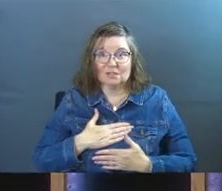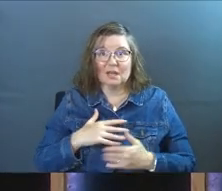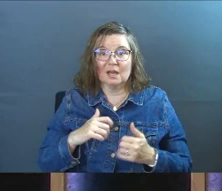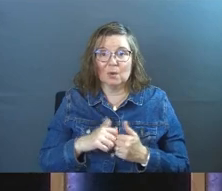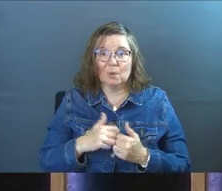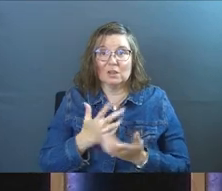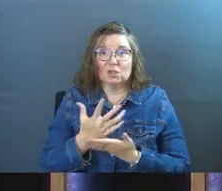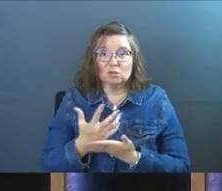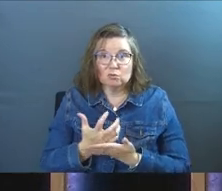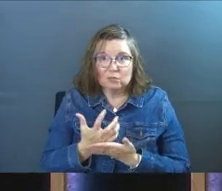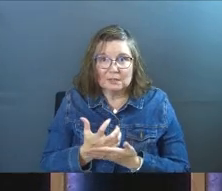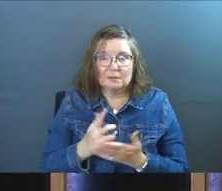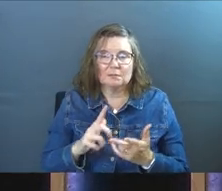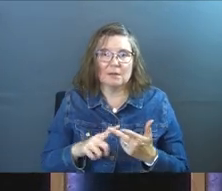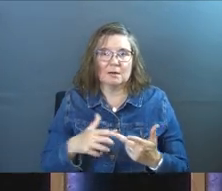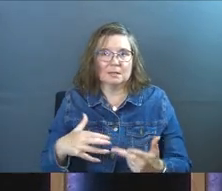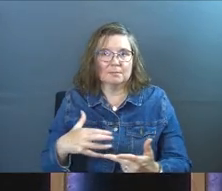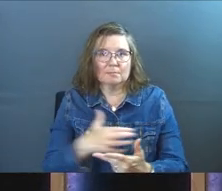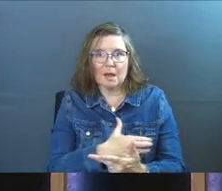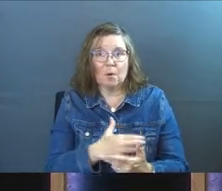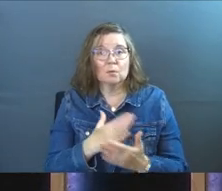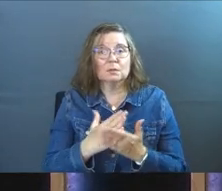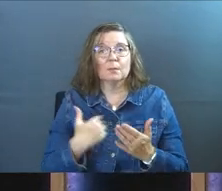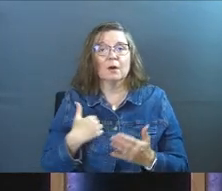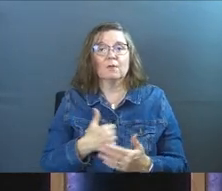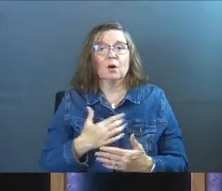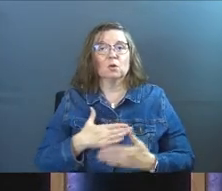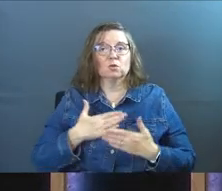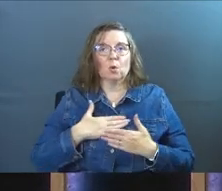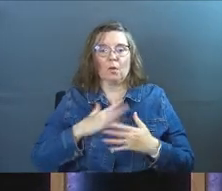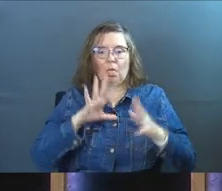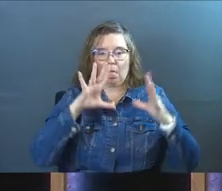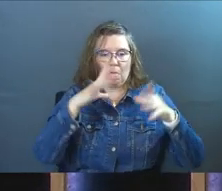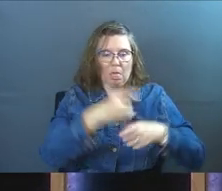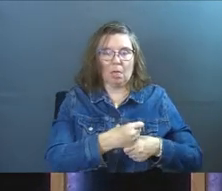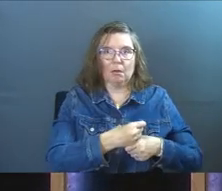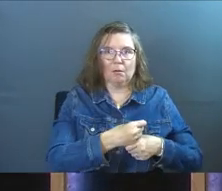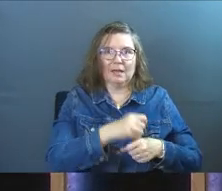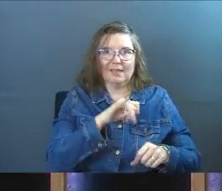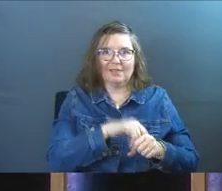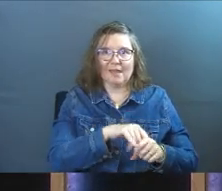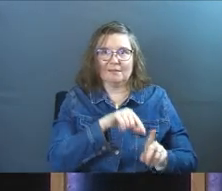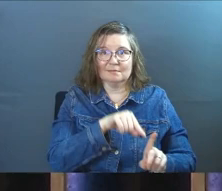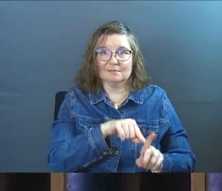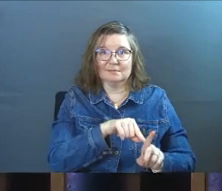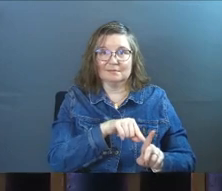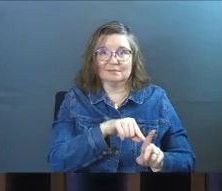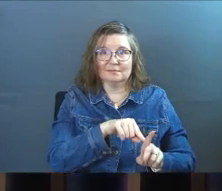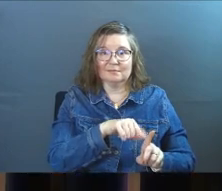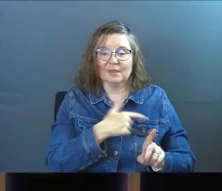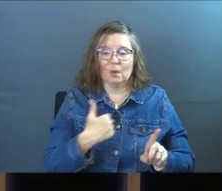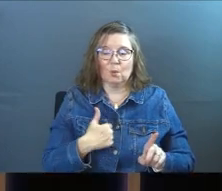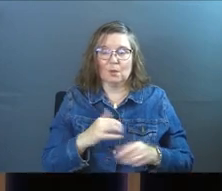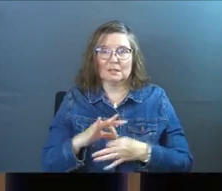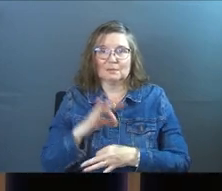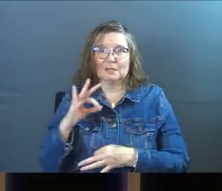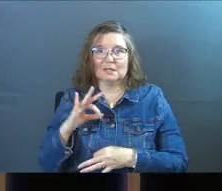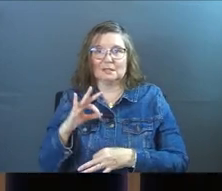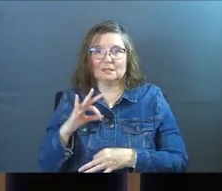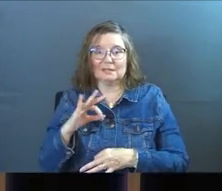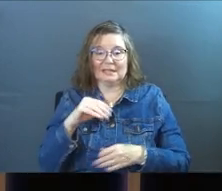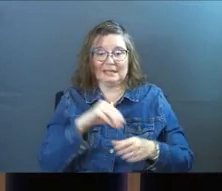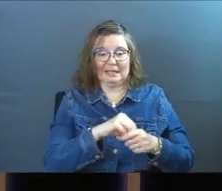and with its greed and with its power, some of our joys are wrapped up in those things. And we are spiritually